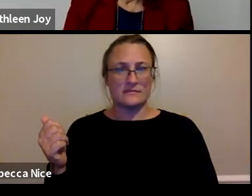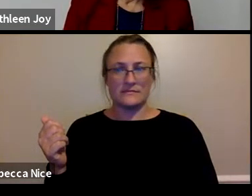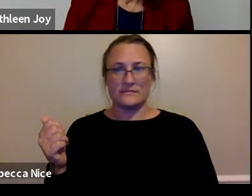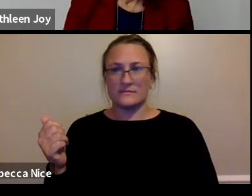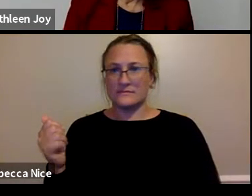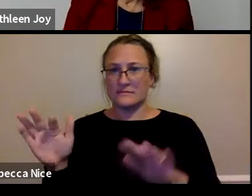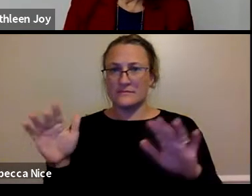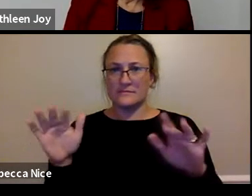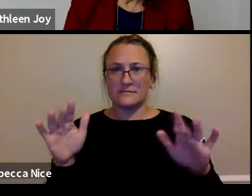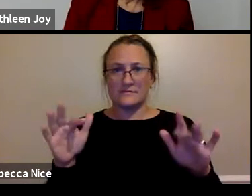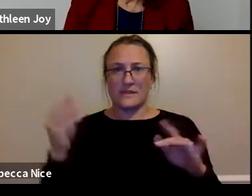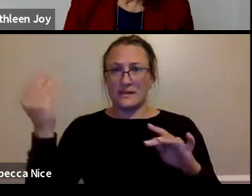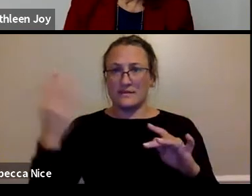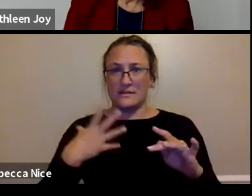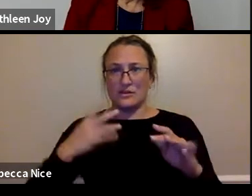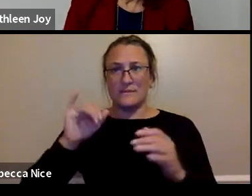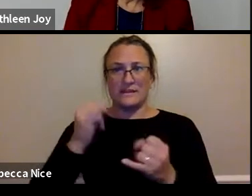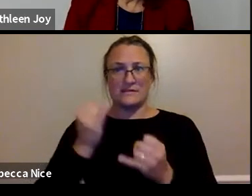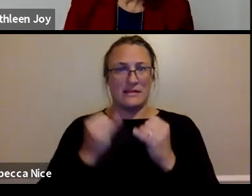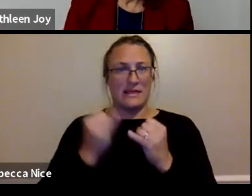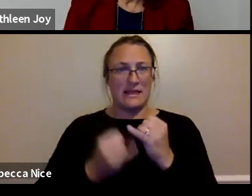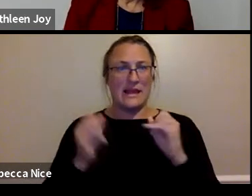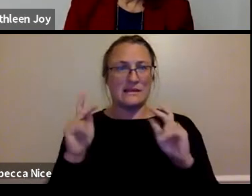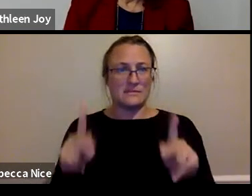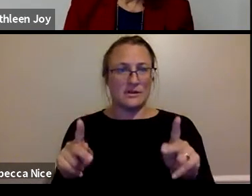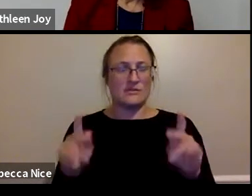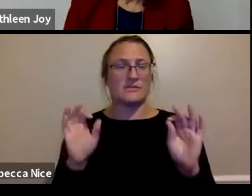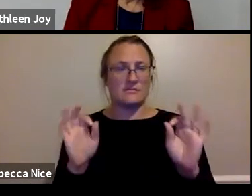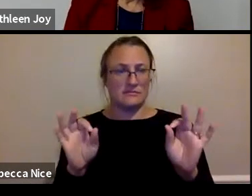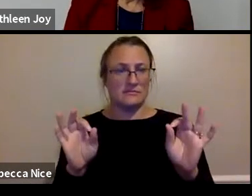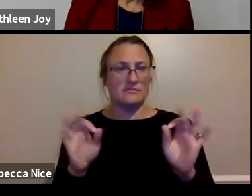I'm being told now that was the last person asking to speak.